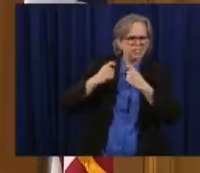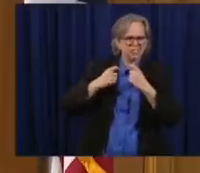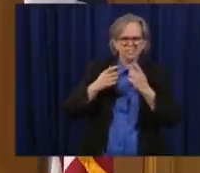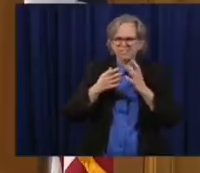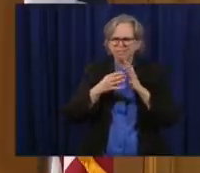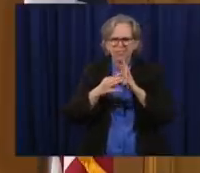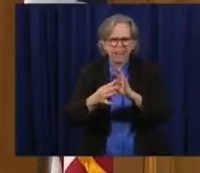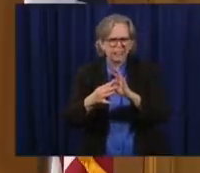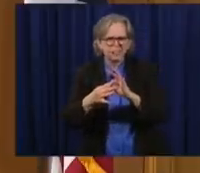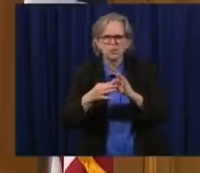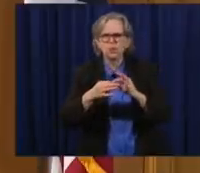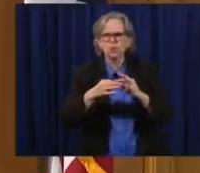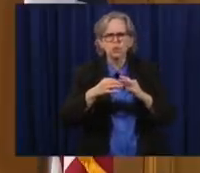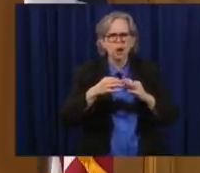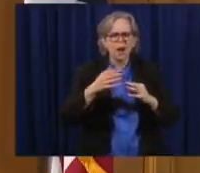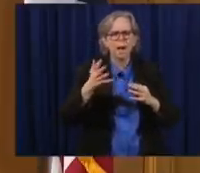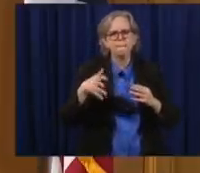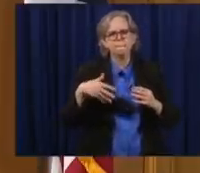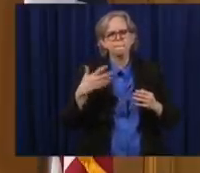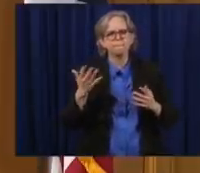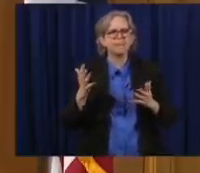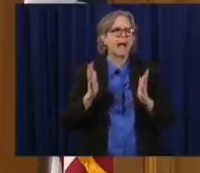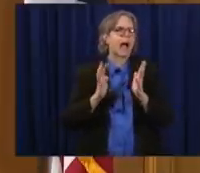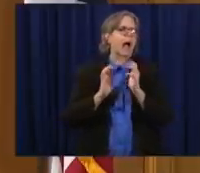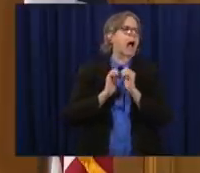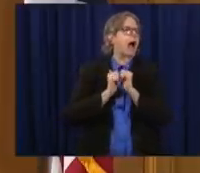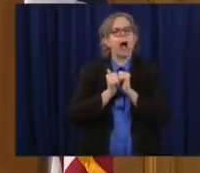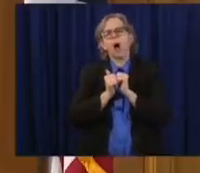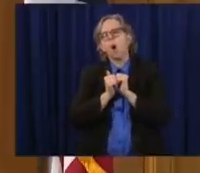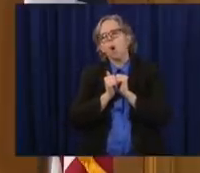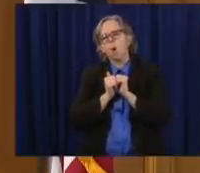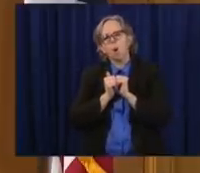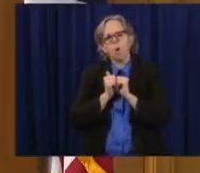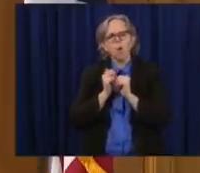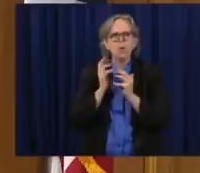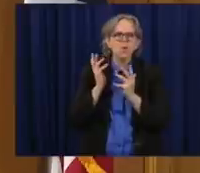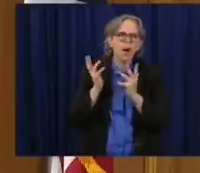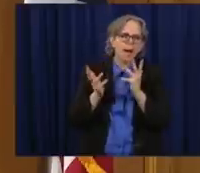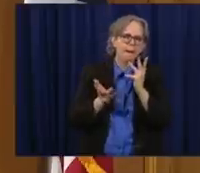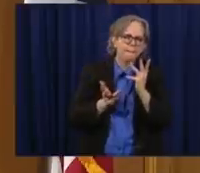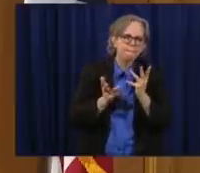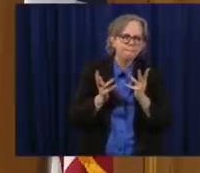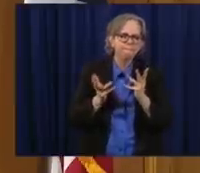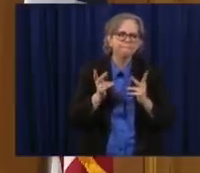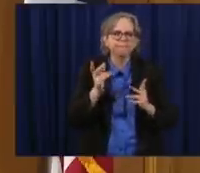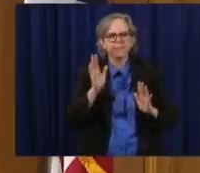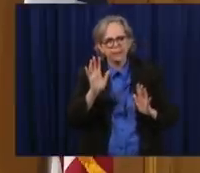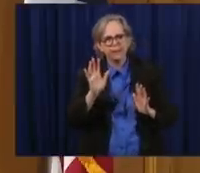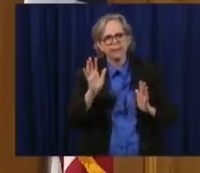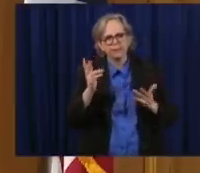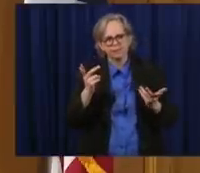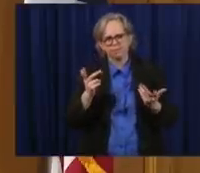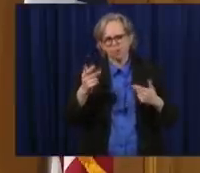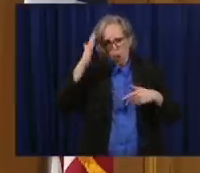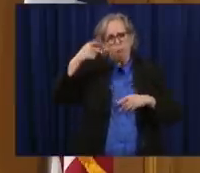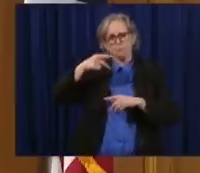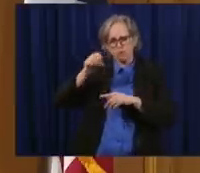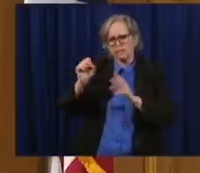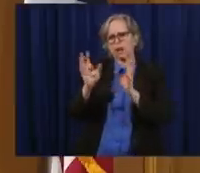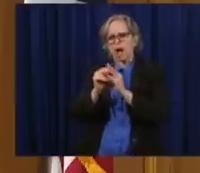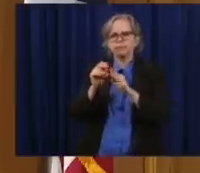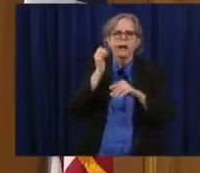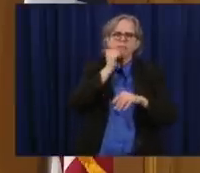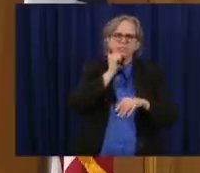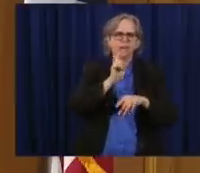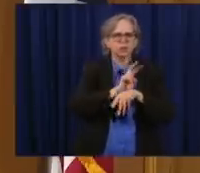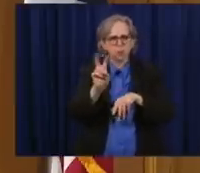how do we conform, or how do we look. When we did this press conference, we did at 2 o'clock, 3 o'clock, we had a